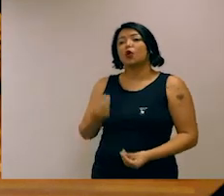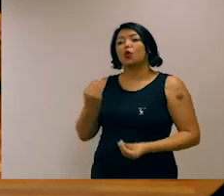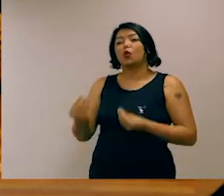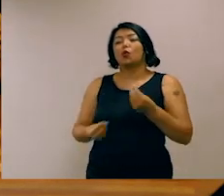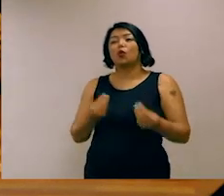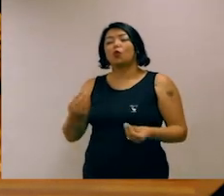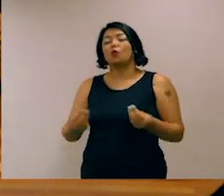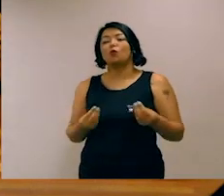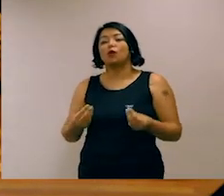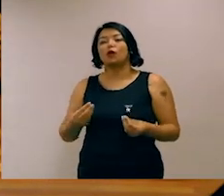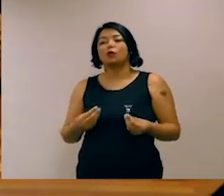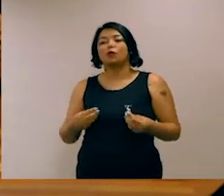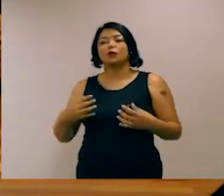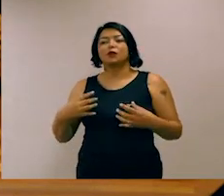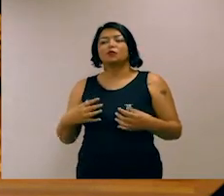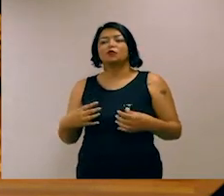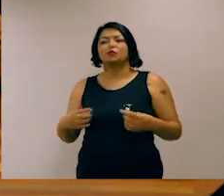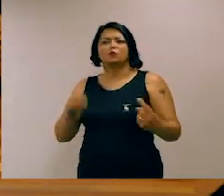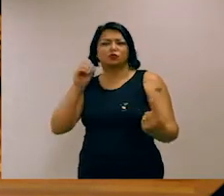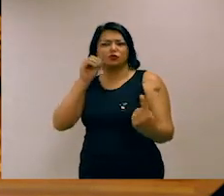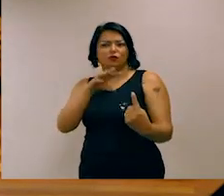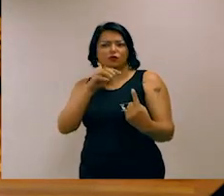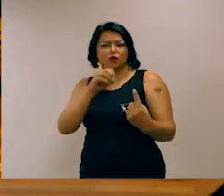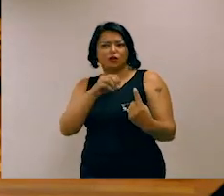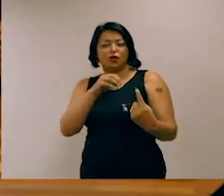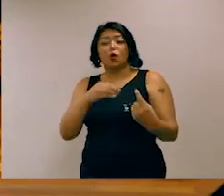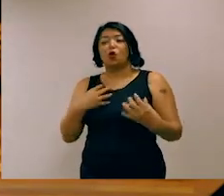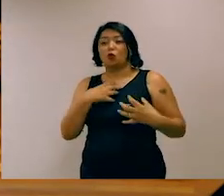these pitfalls of data bias, in your opinion.